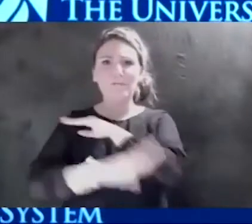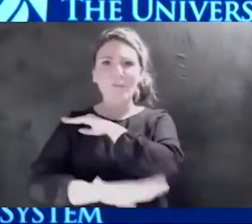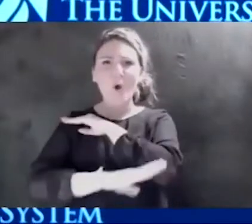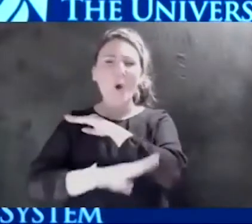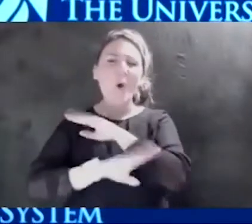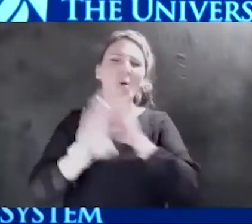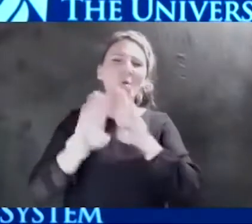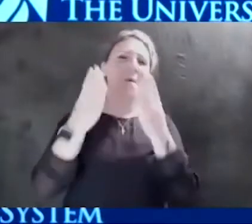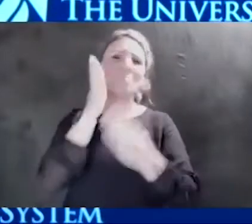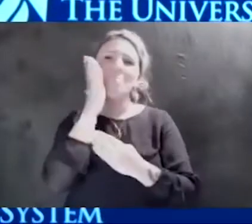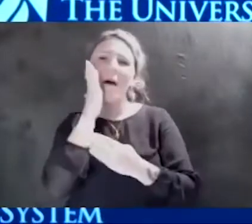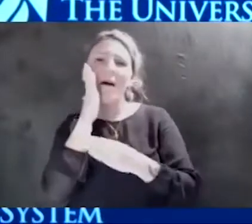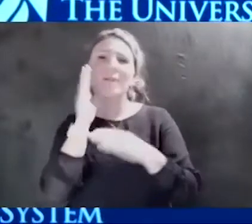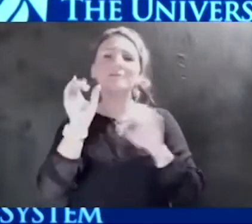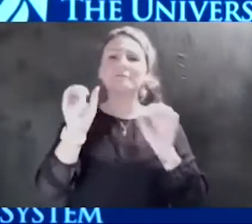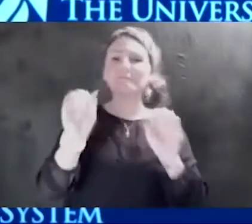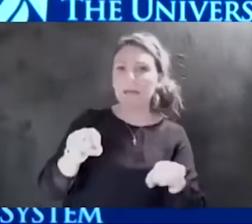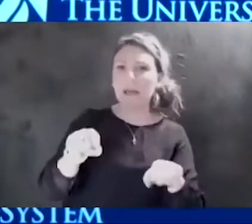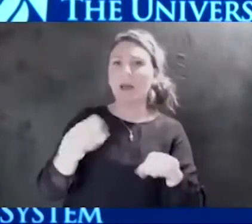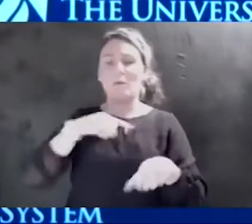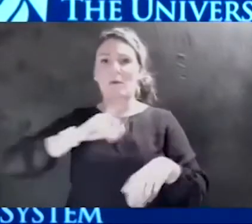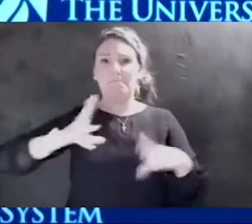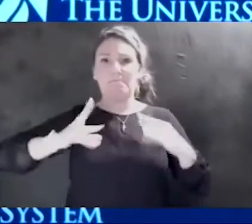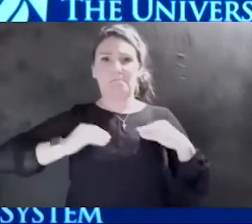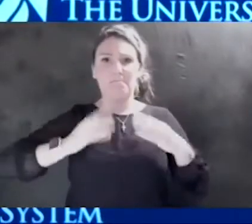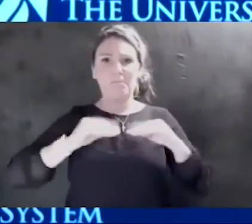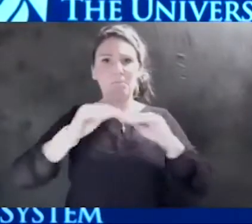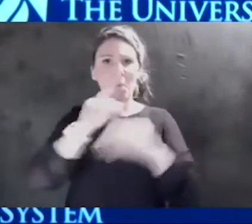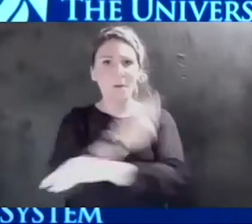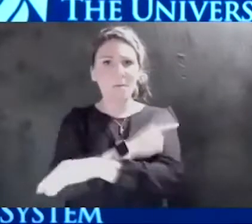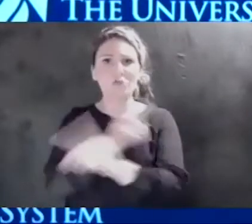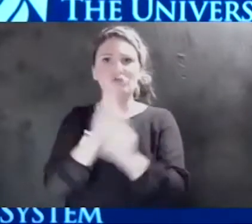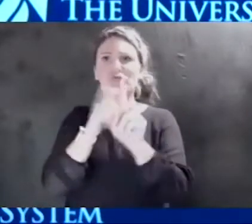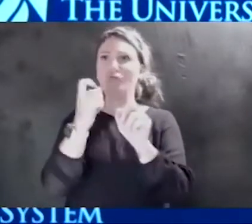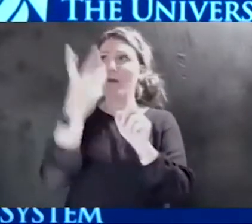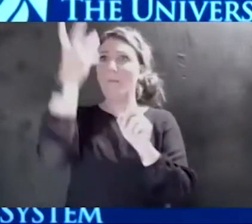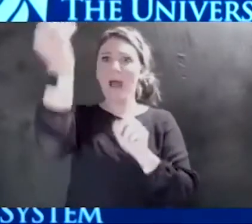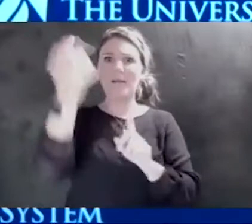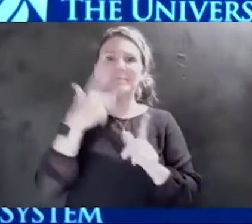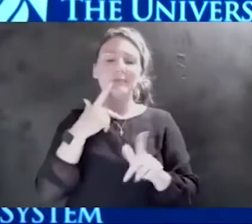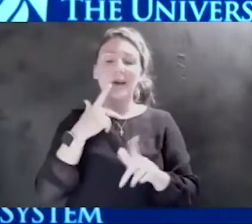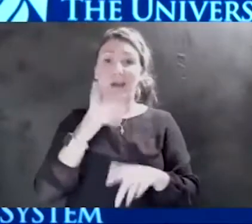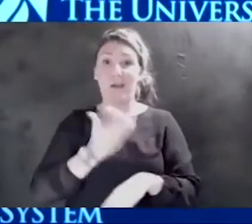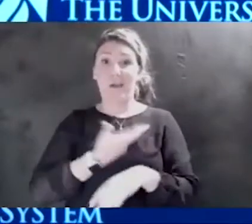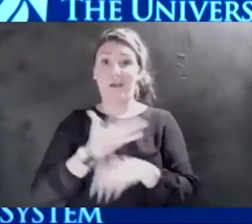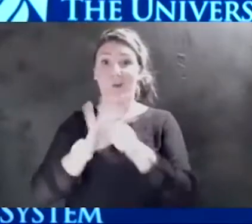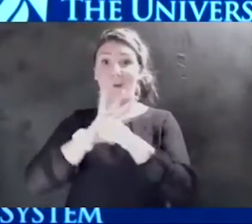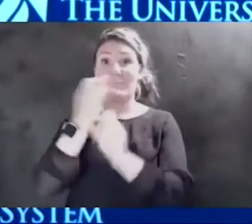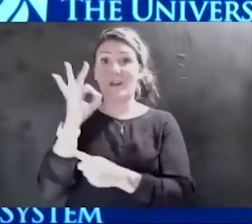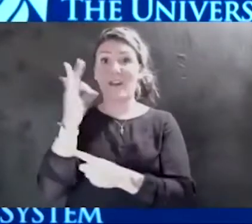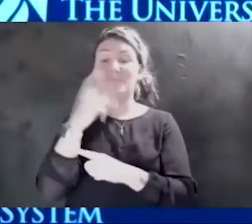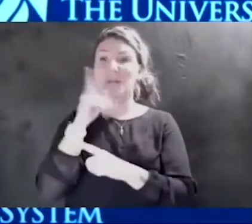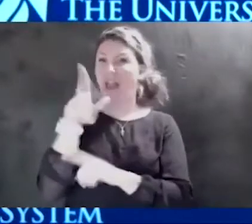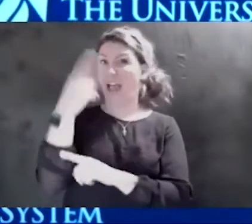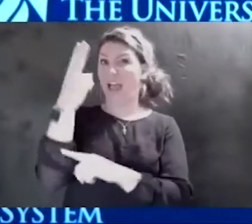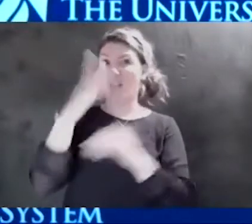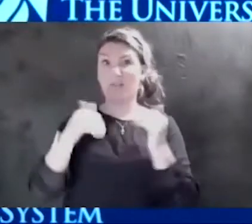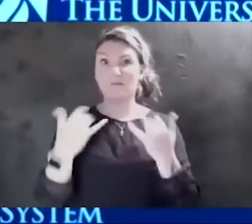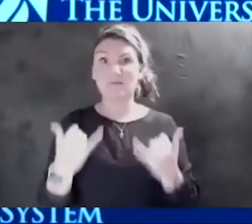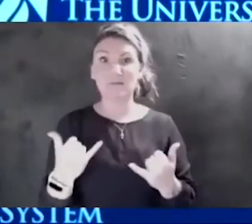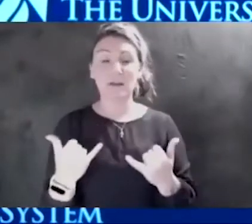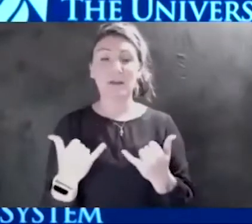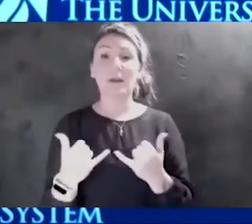then we would be accepting more patients from the outside. Our COVID-19 numbers would be higher than they are today. I'm glad